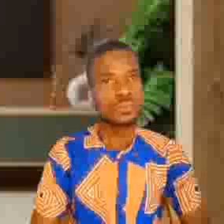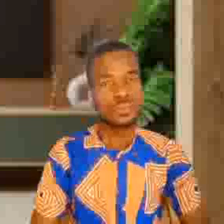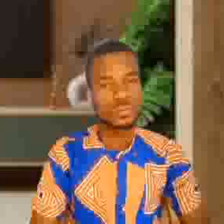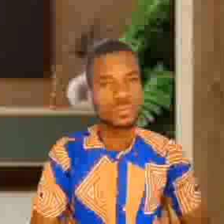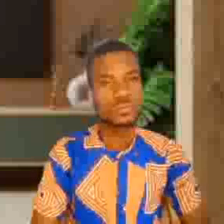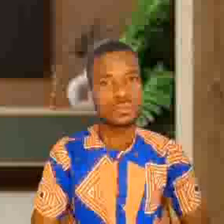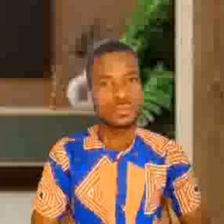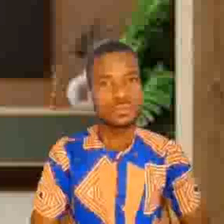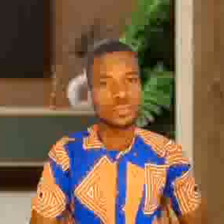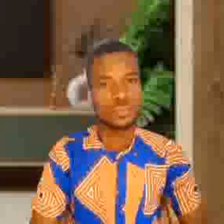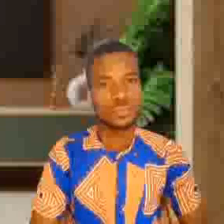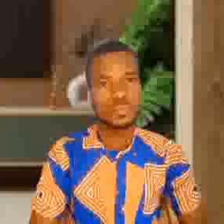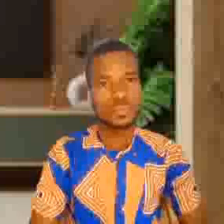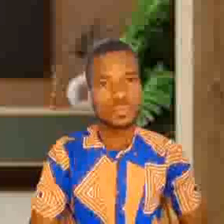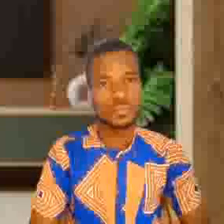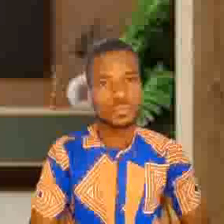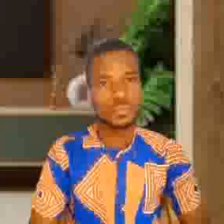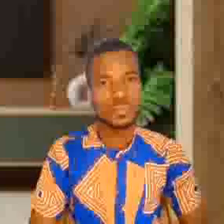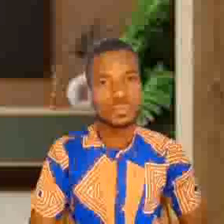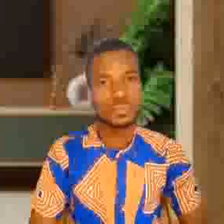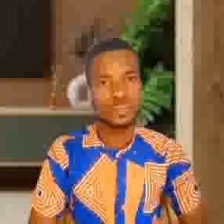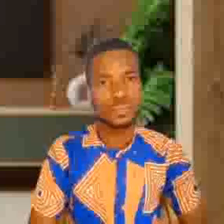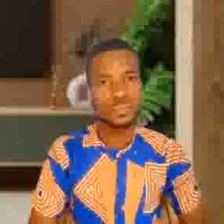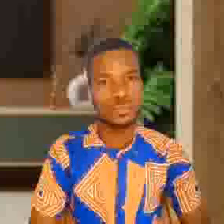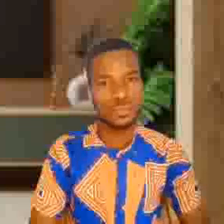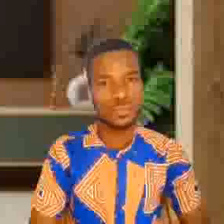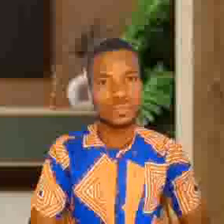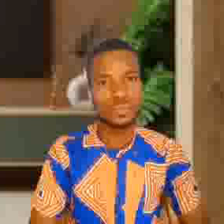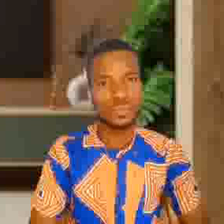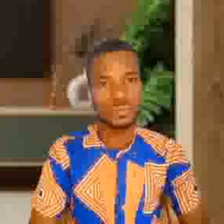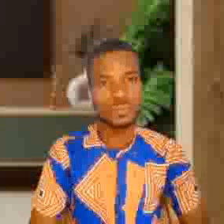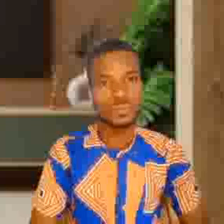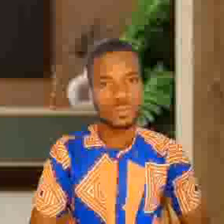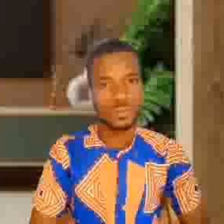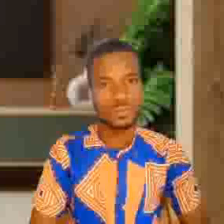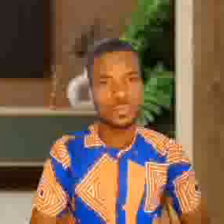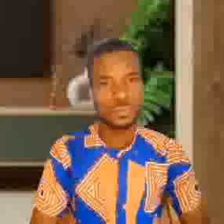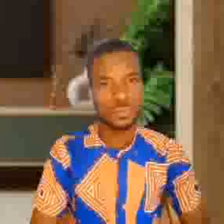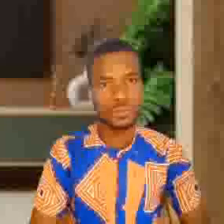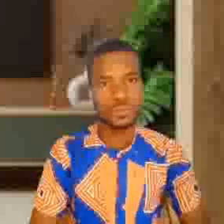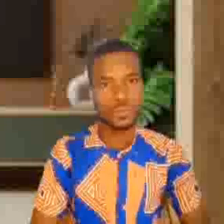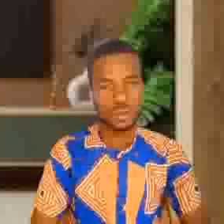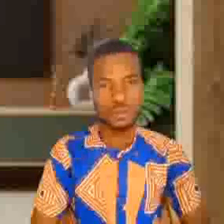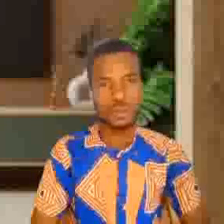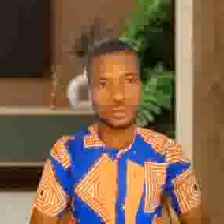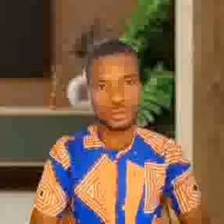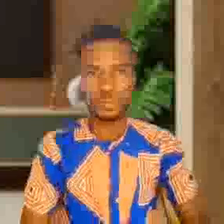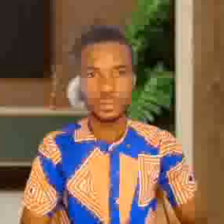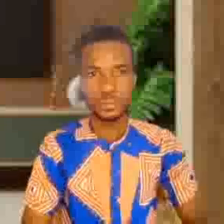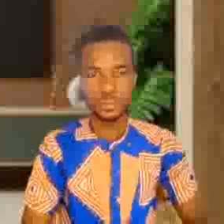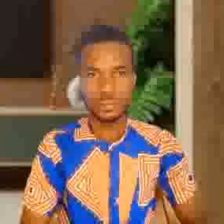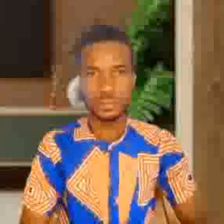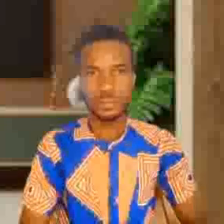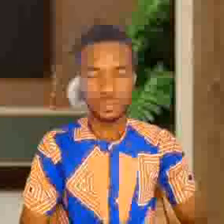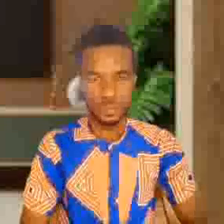shrewd businessman from one of the countries in Europe came for the first